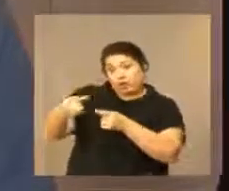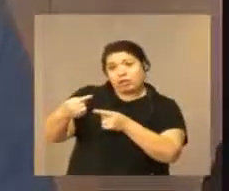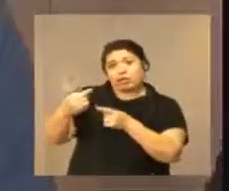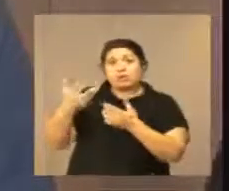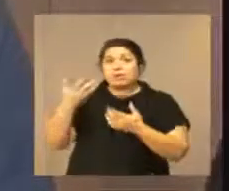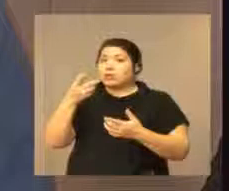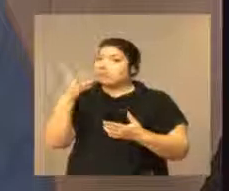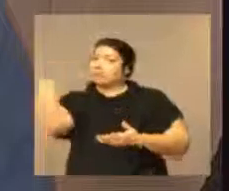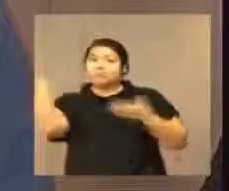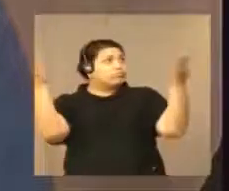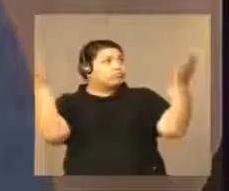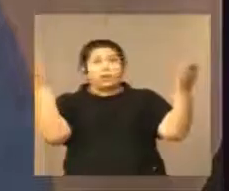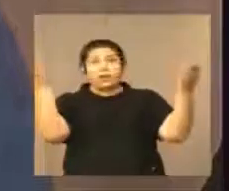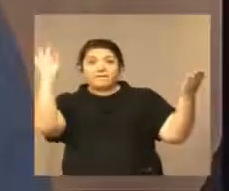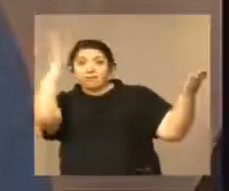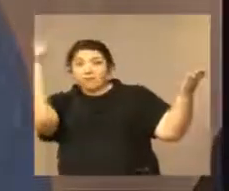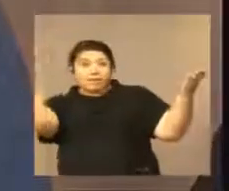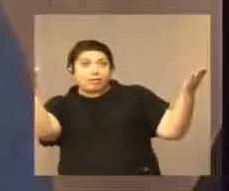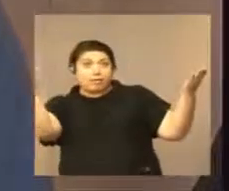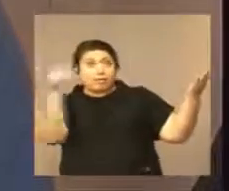authorities over who pays for what.